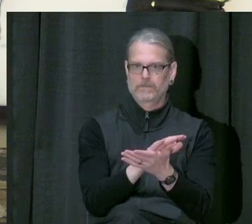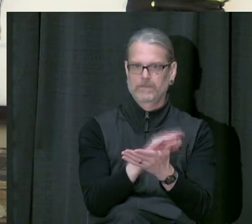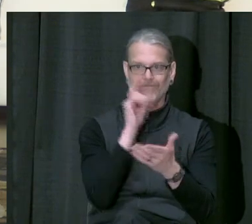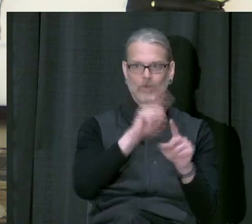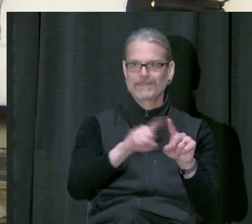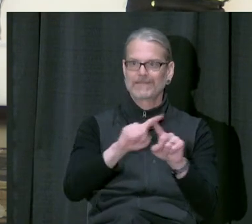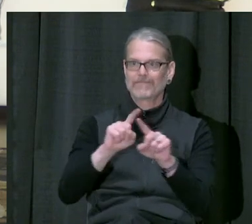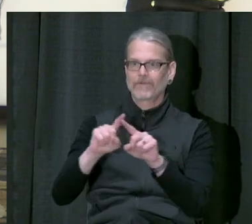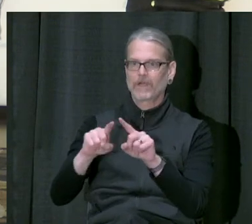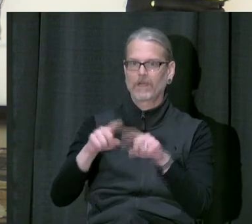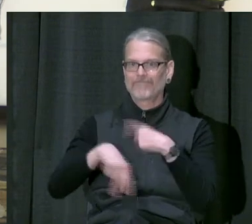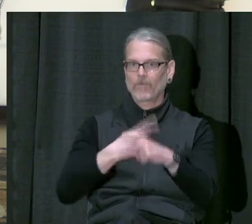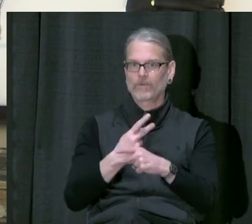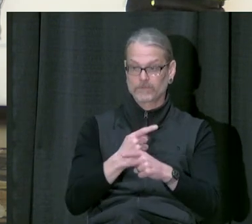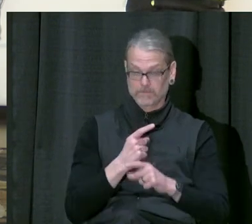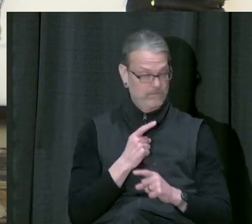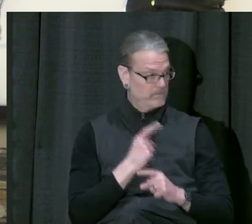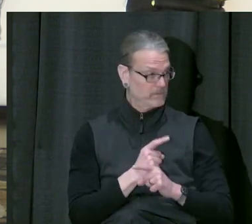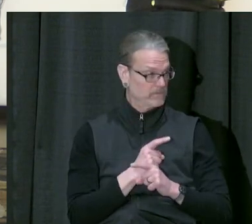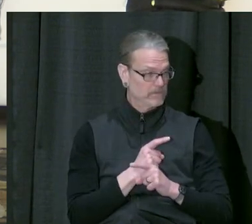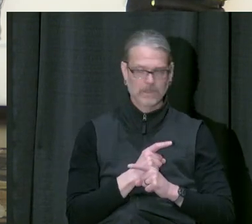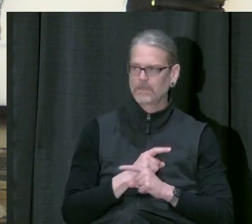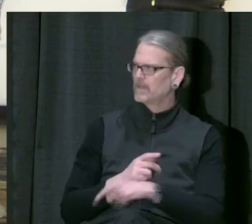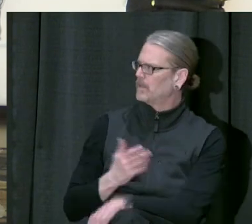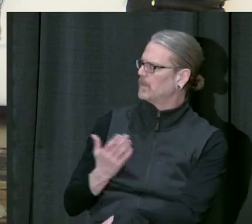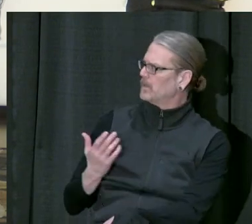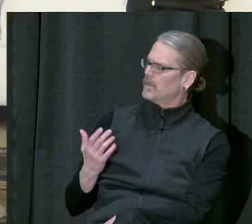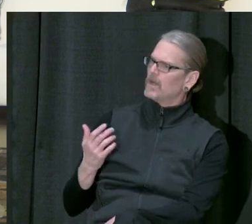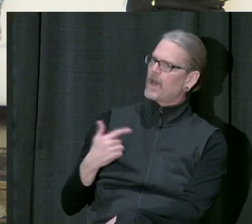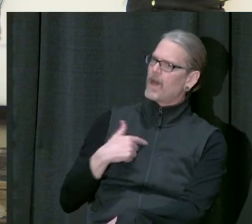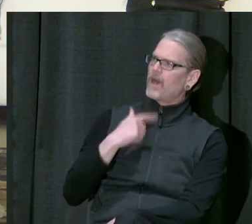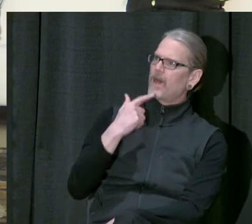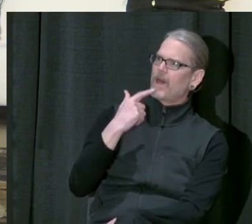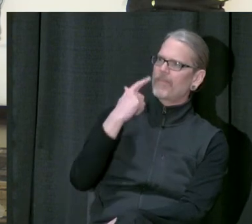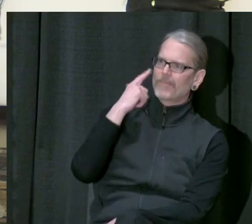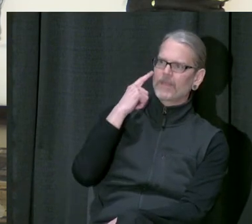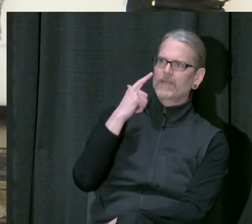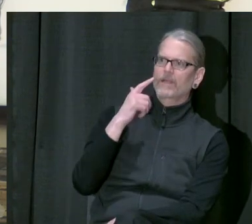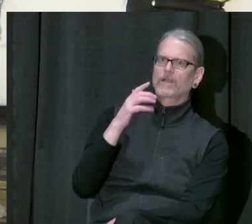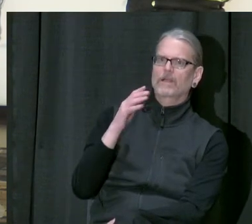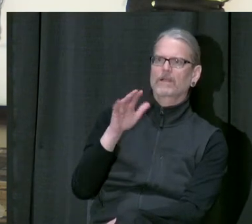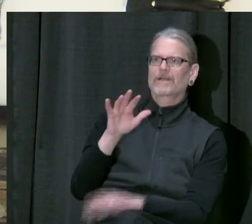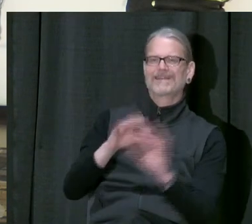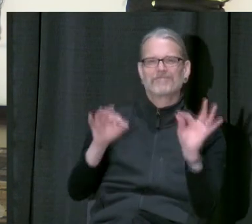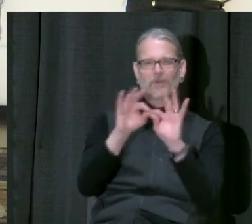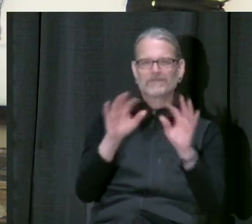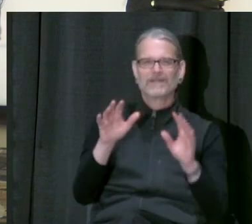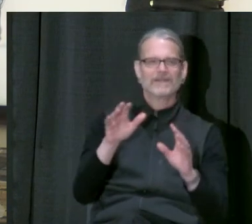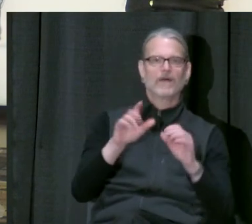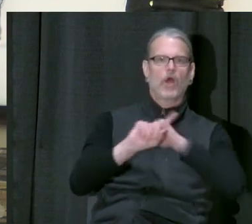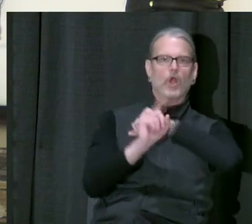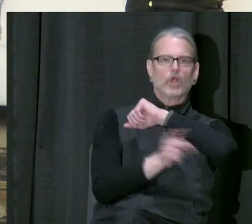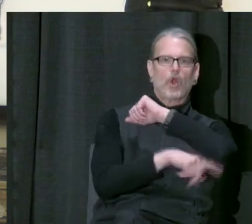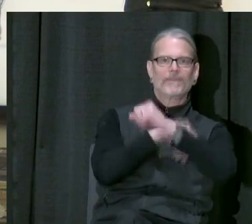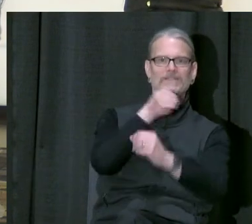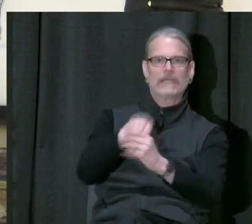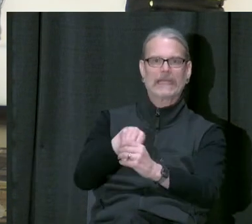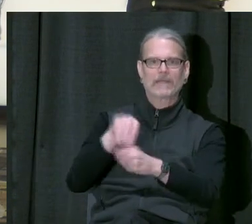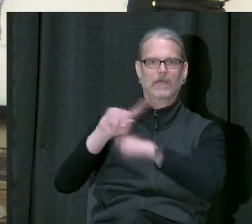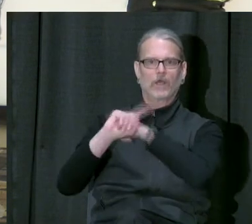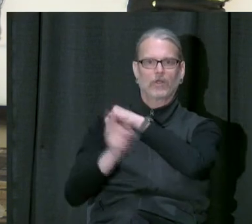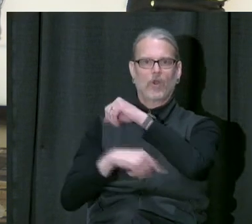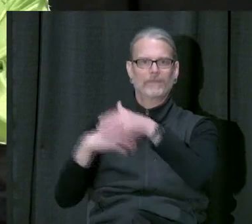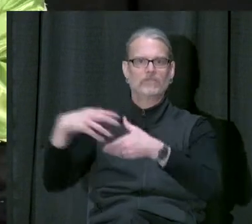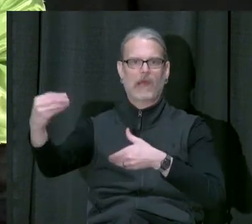different formats. Is that an accurate assessment? I would say the biggest thing I tell people is it's garbage in, garbage out. If you and it's